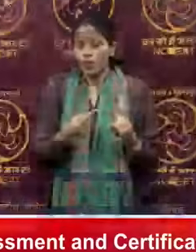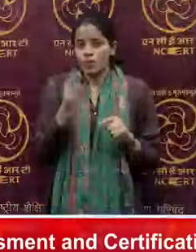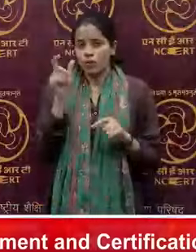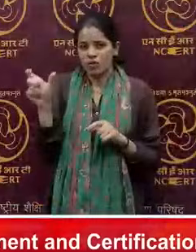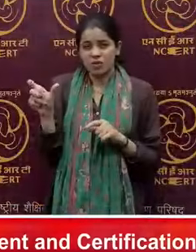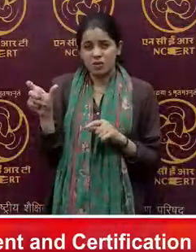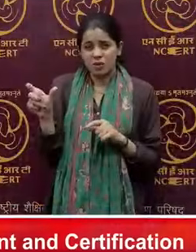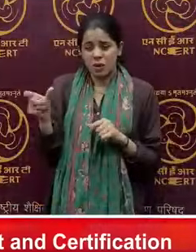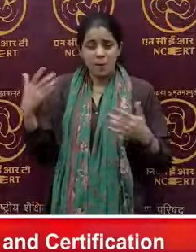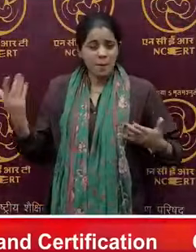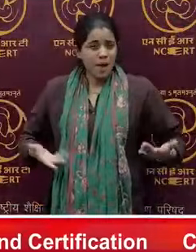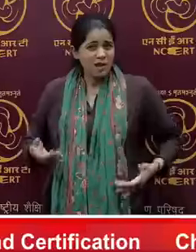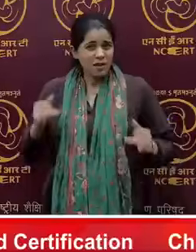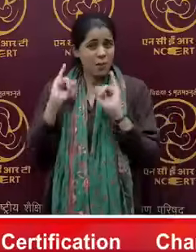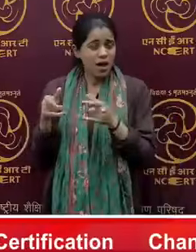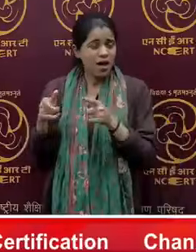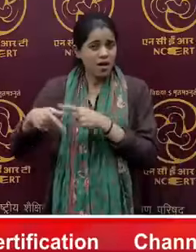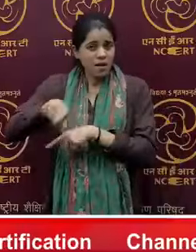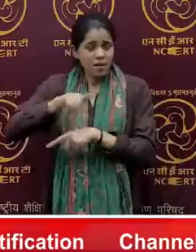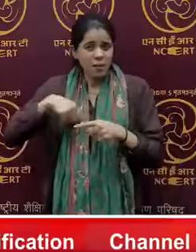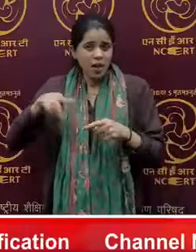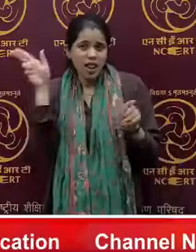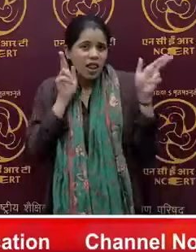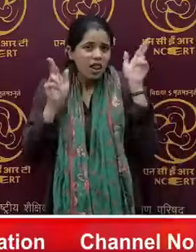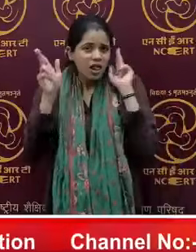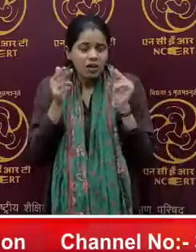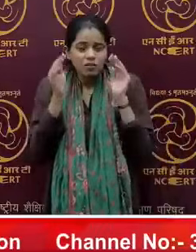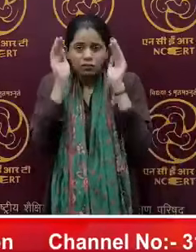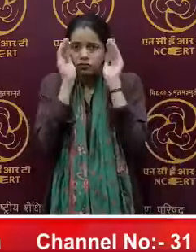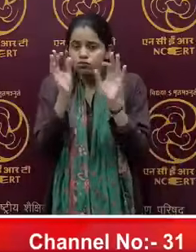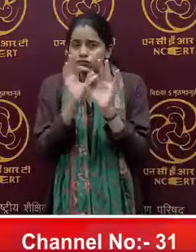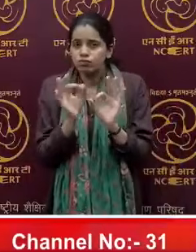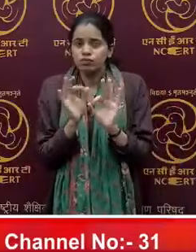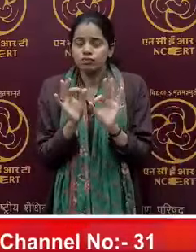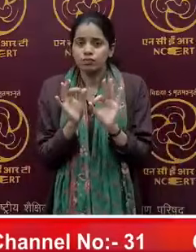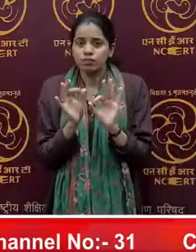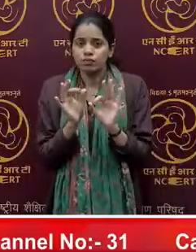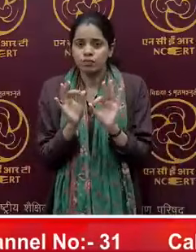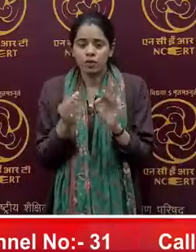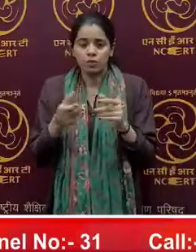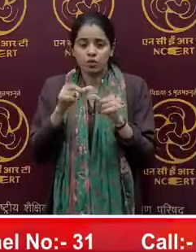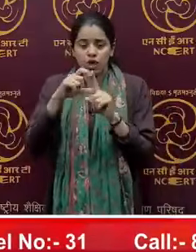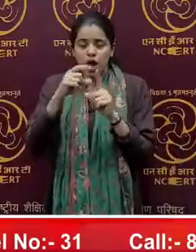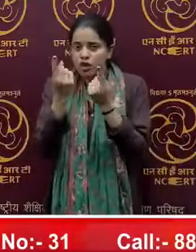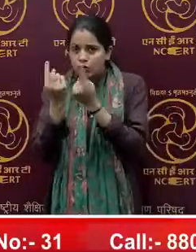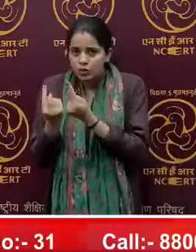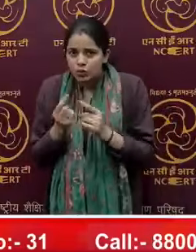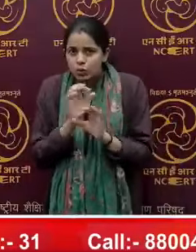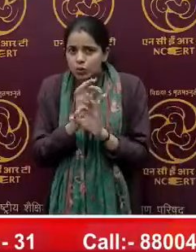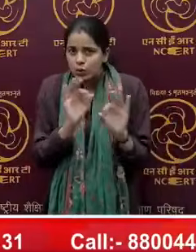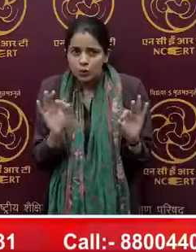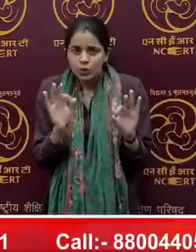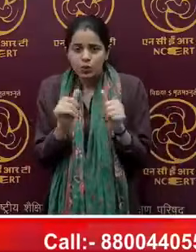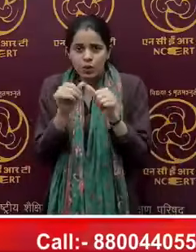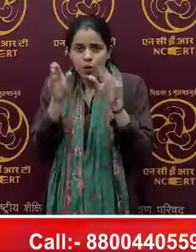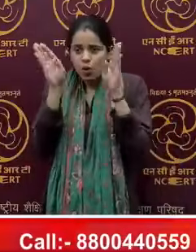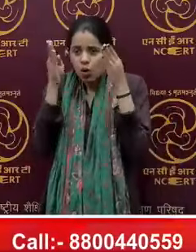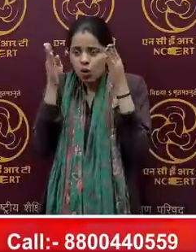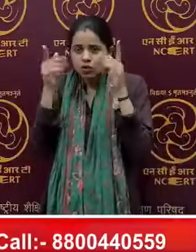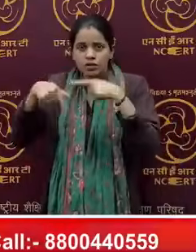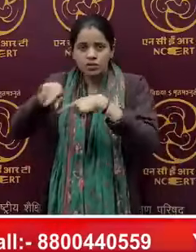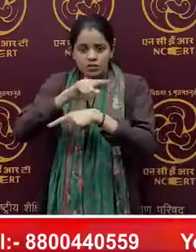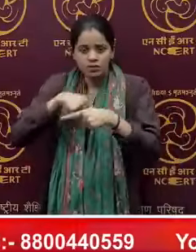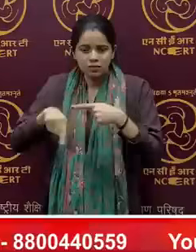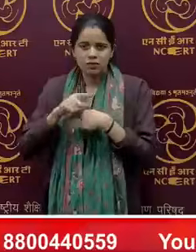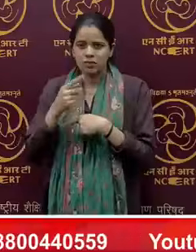that they're having bad behavior, or if they're not listening, paying attention, then when you do not diagnose, till the time you do not diagnose autism, you say that the person is